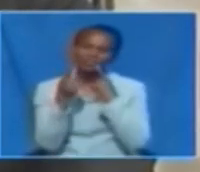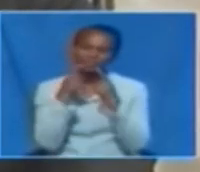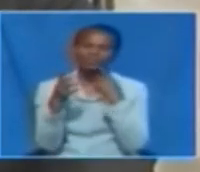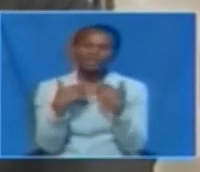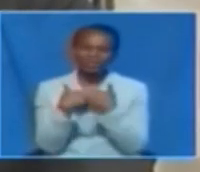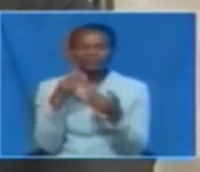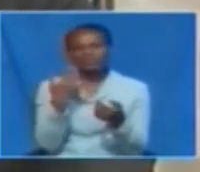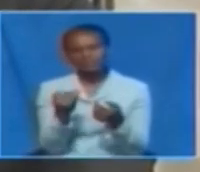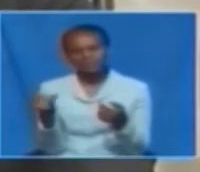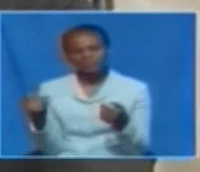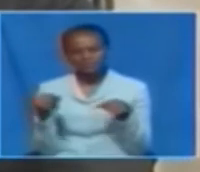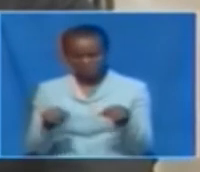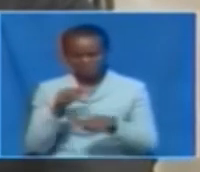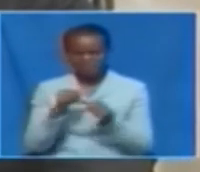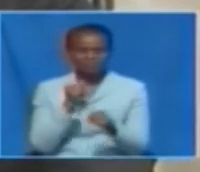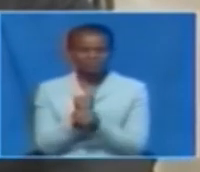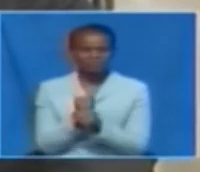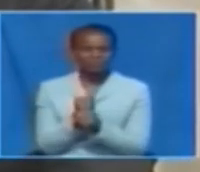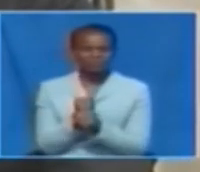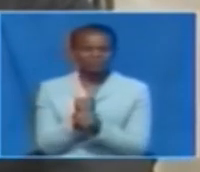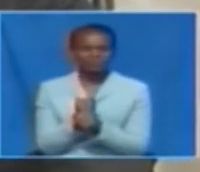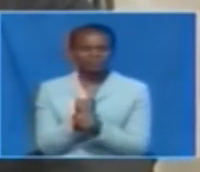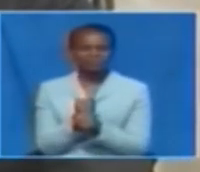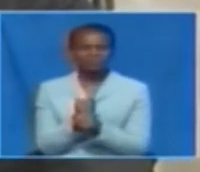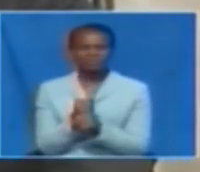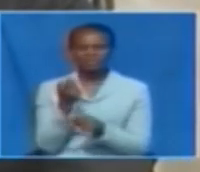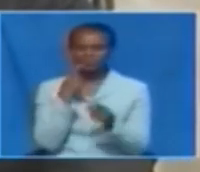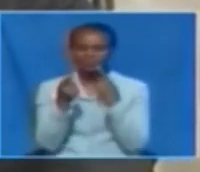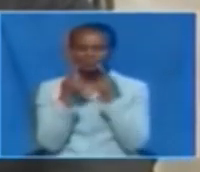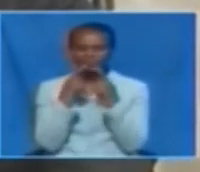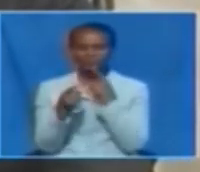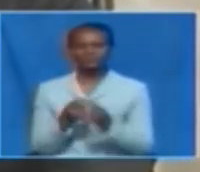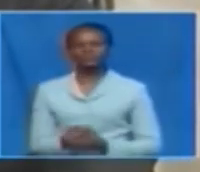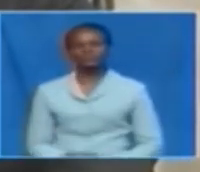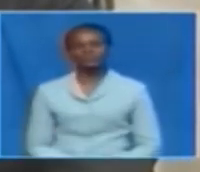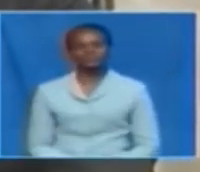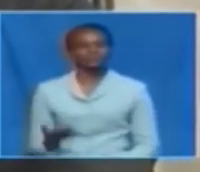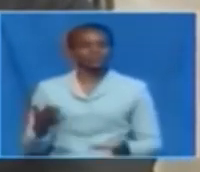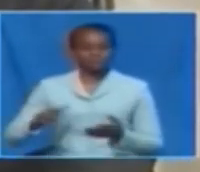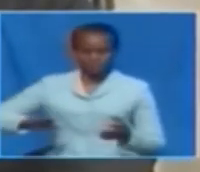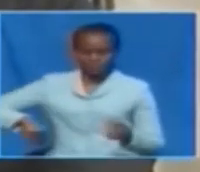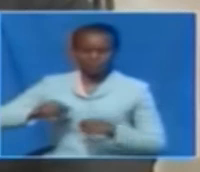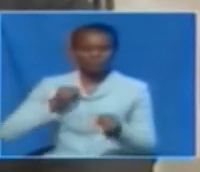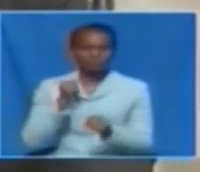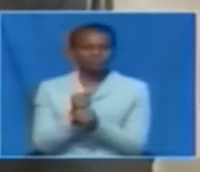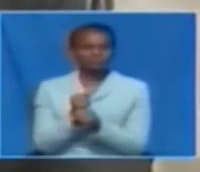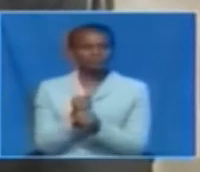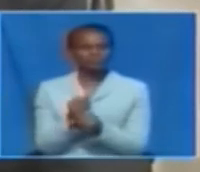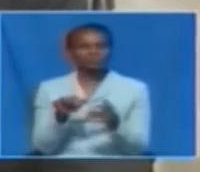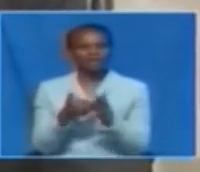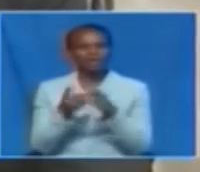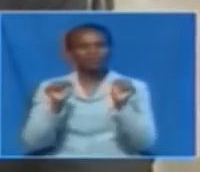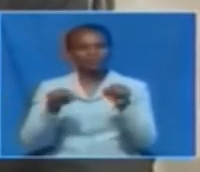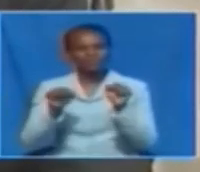this issue. This year? I think we spoke about, could be last year, about the possibility